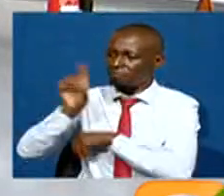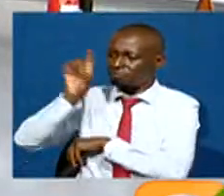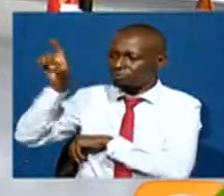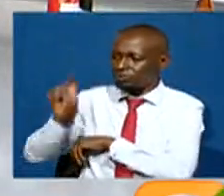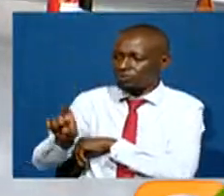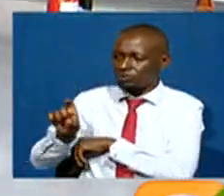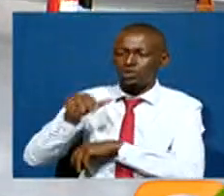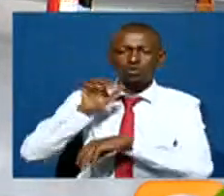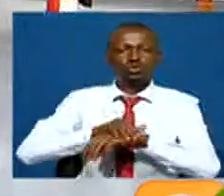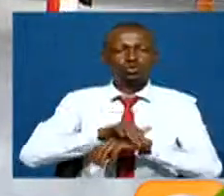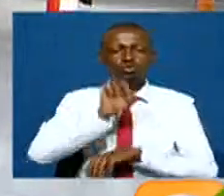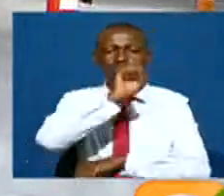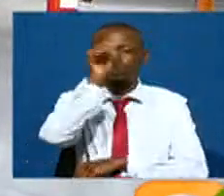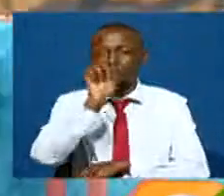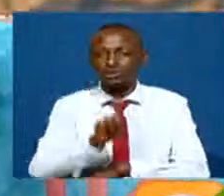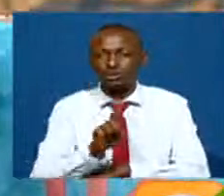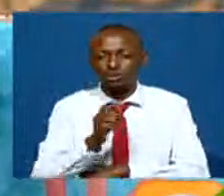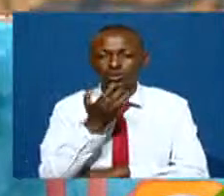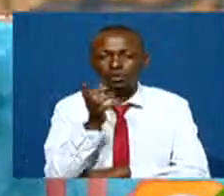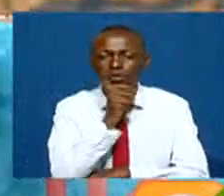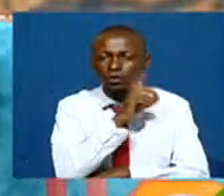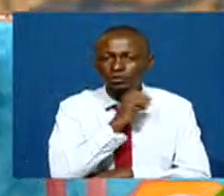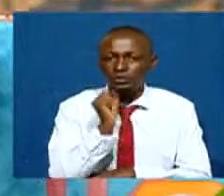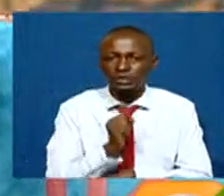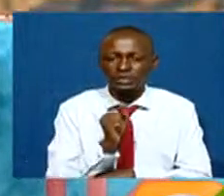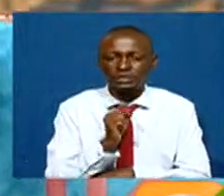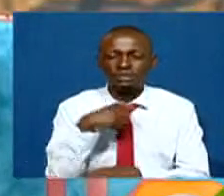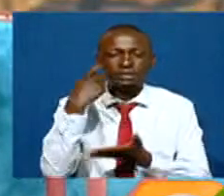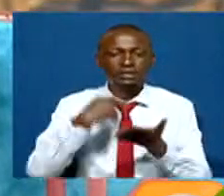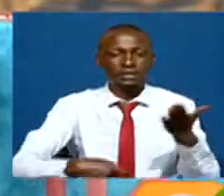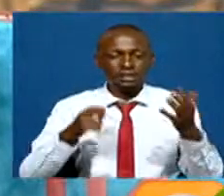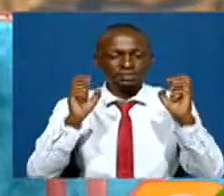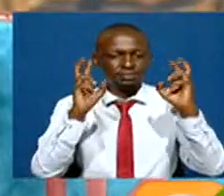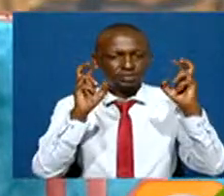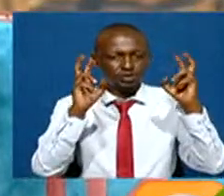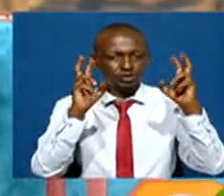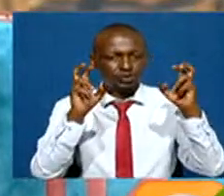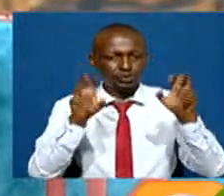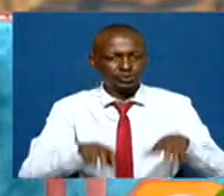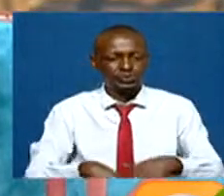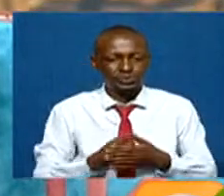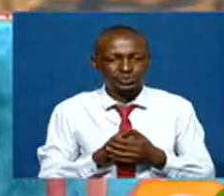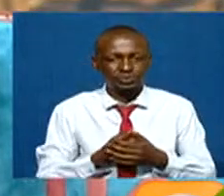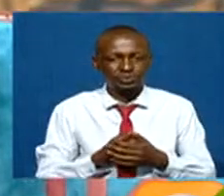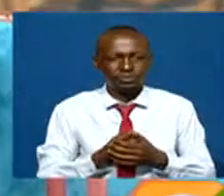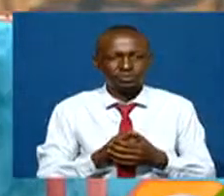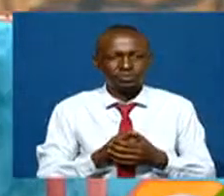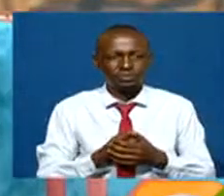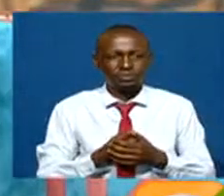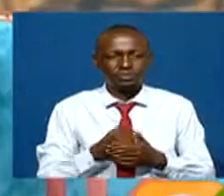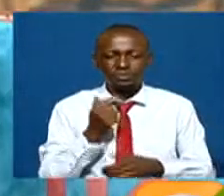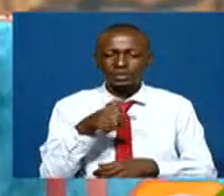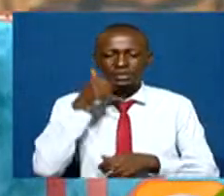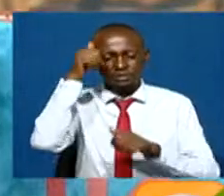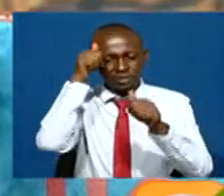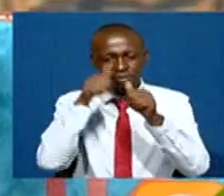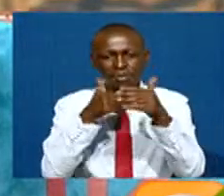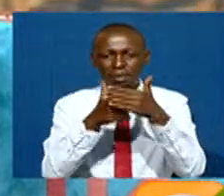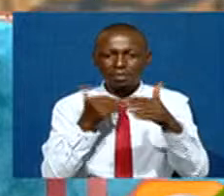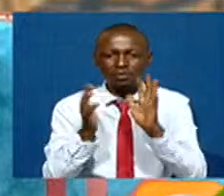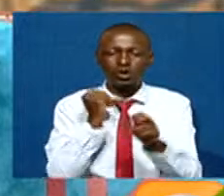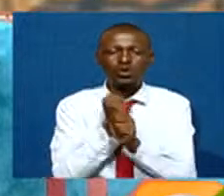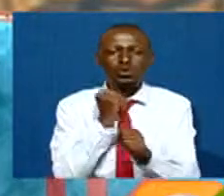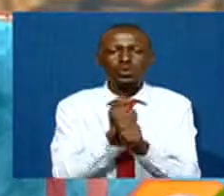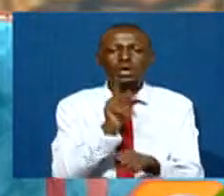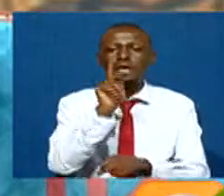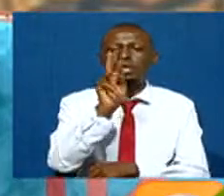a good question. And in fact, mentioning issues of taxes, you know, it reminds me of my days in KRA. Mm. KRA is still my longest